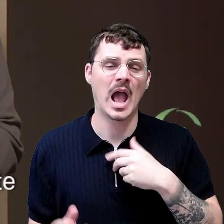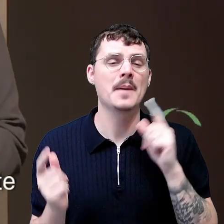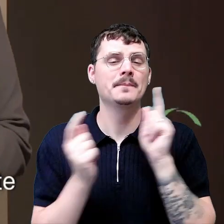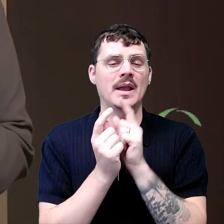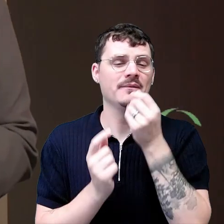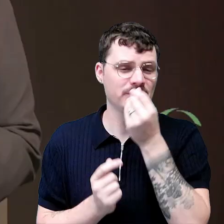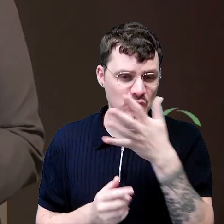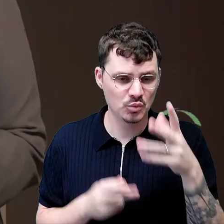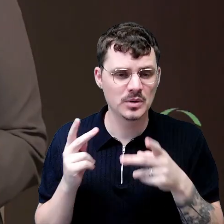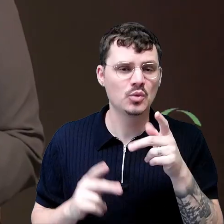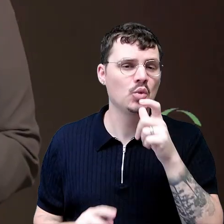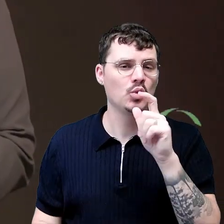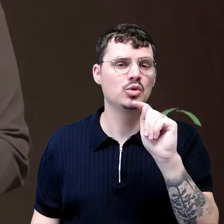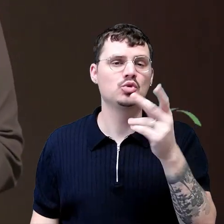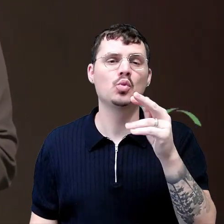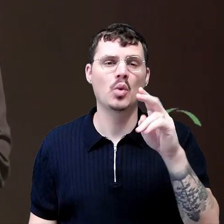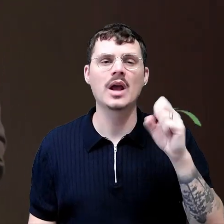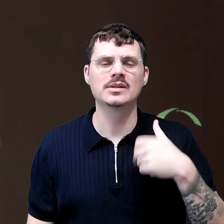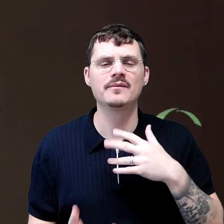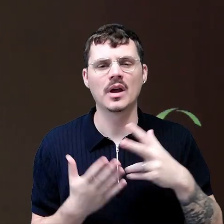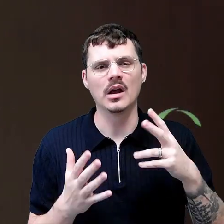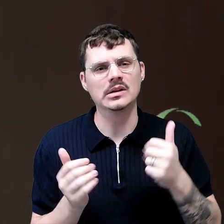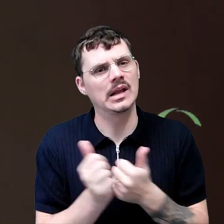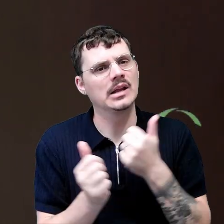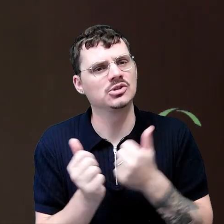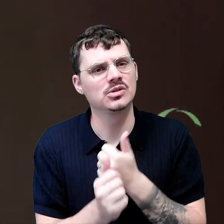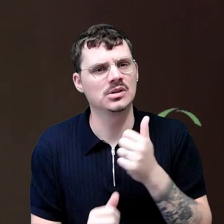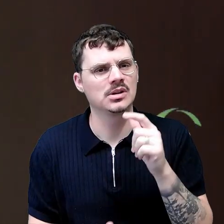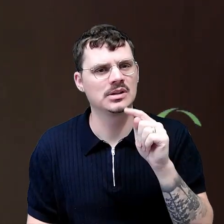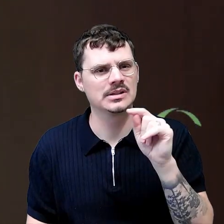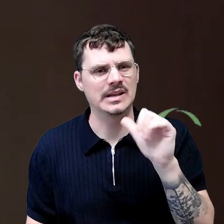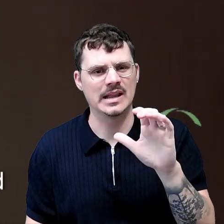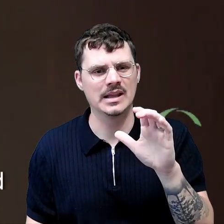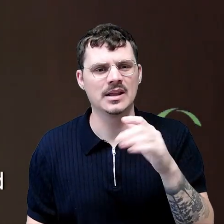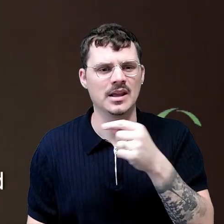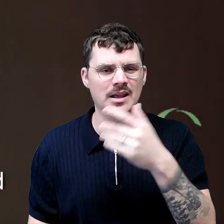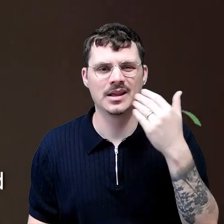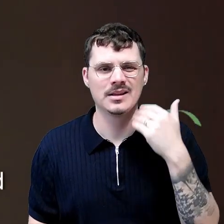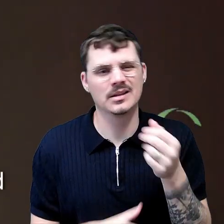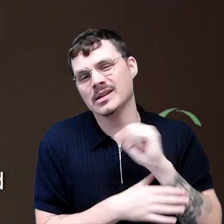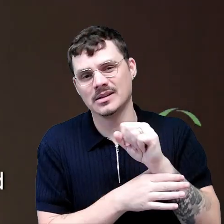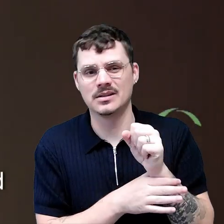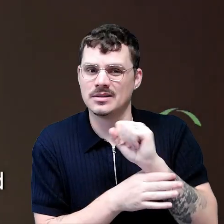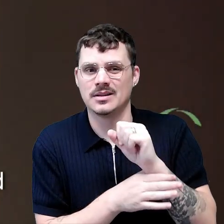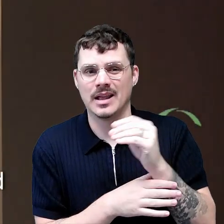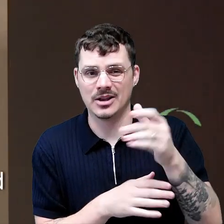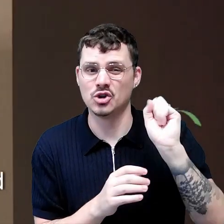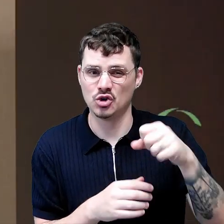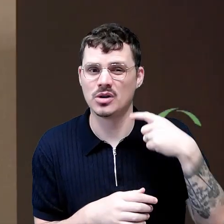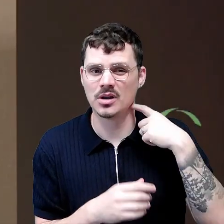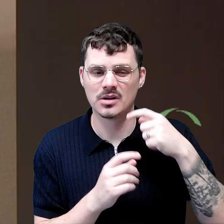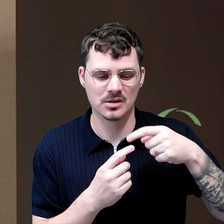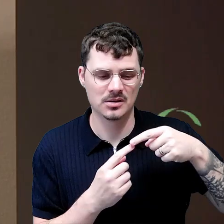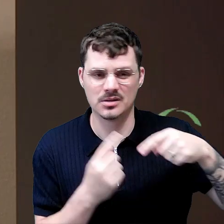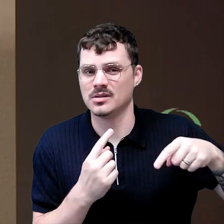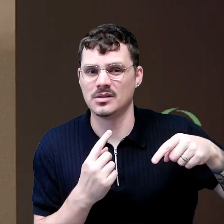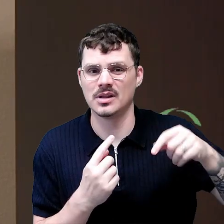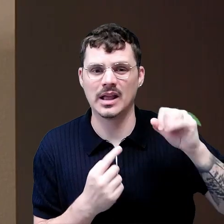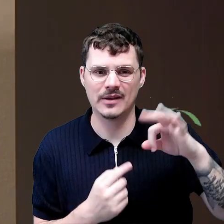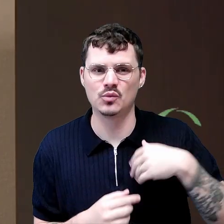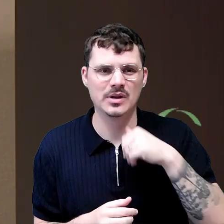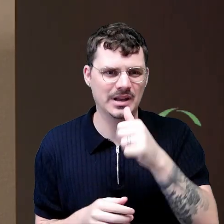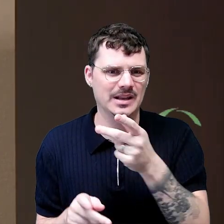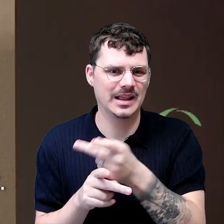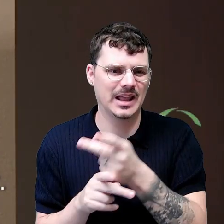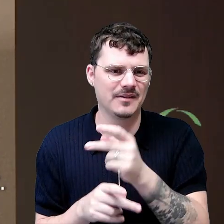people with Tourette where they had really dangerous tics. One man had a neck twist tic, and he was going to sever his spinal cord if we didn't do something